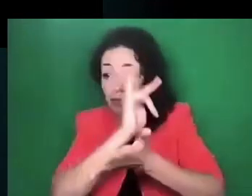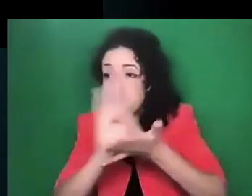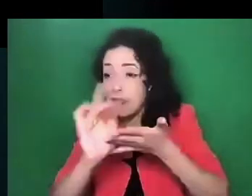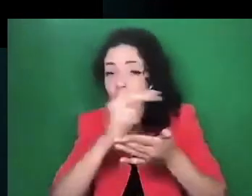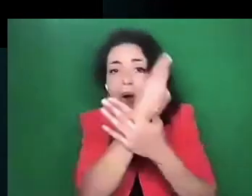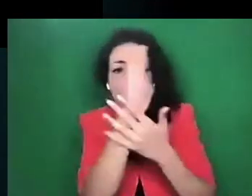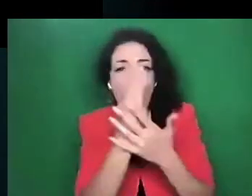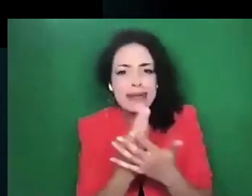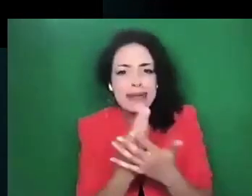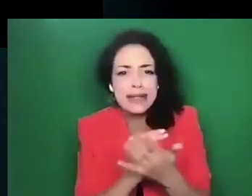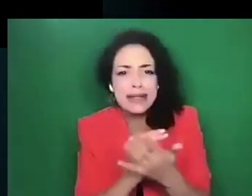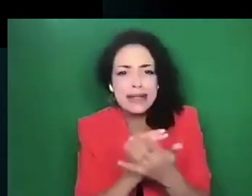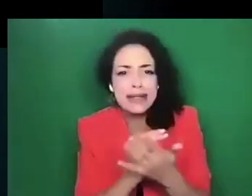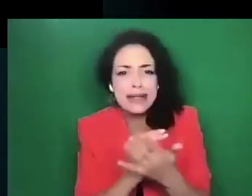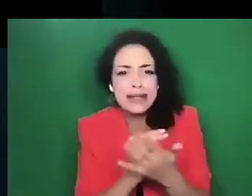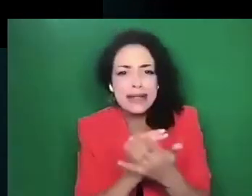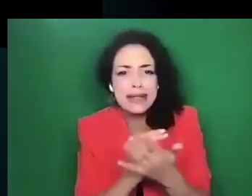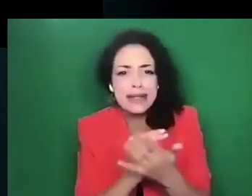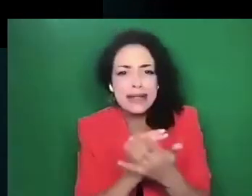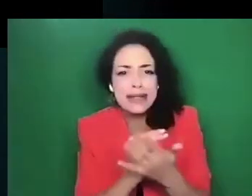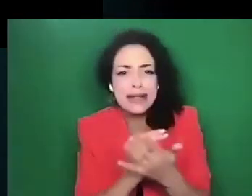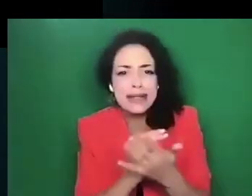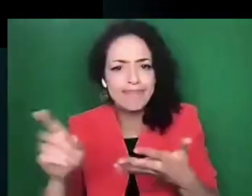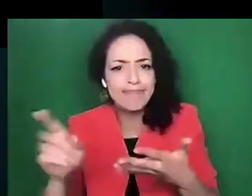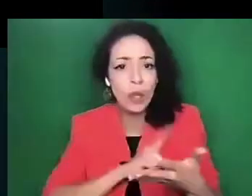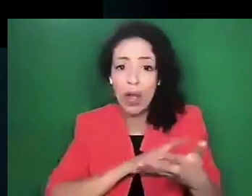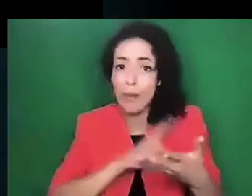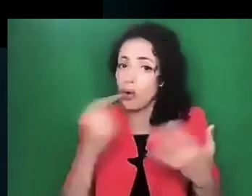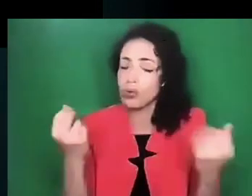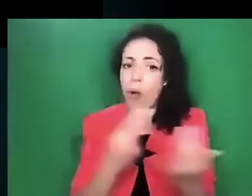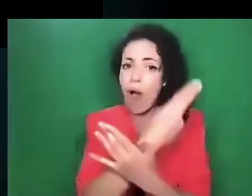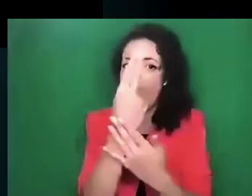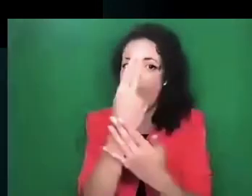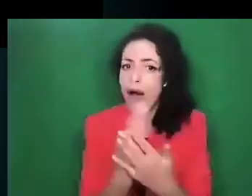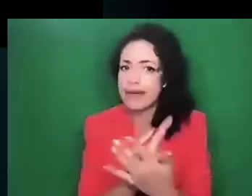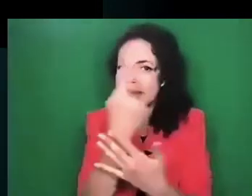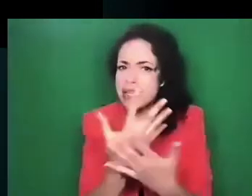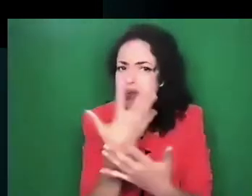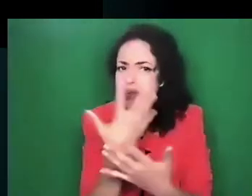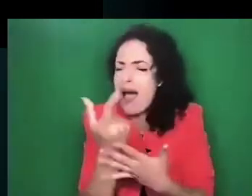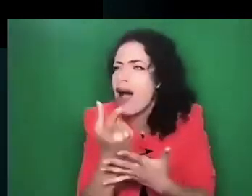power that resides in the arts. Artists scare regimes of power